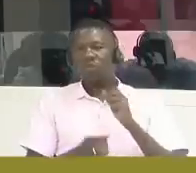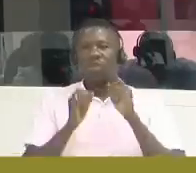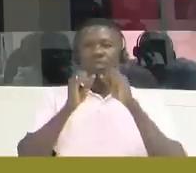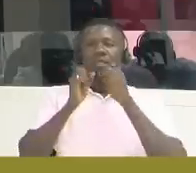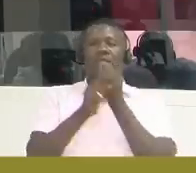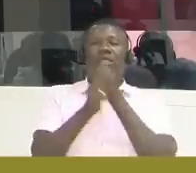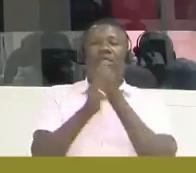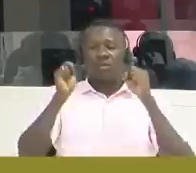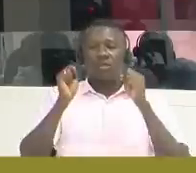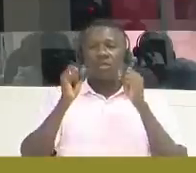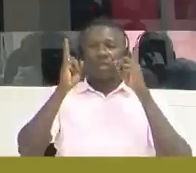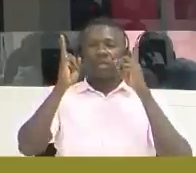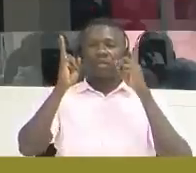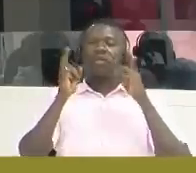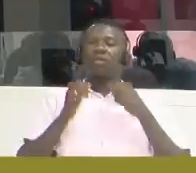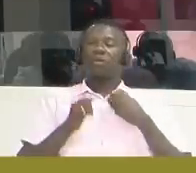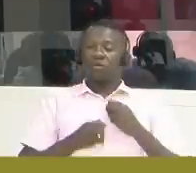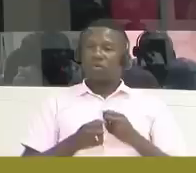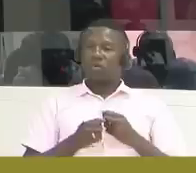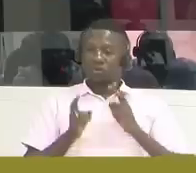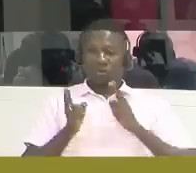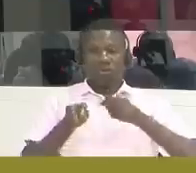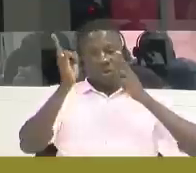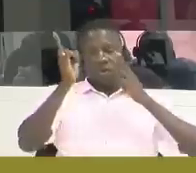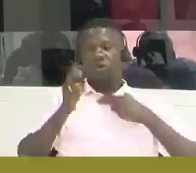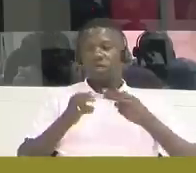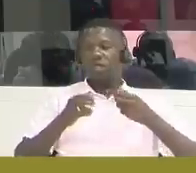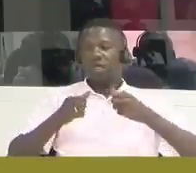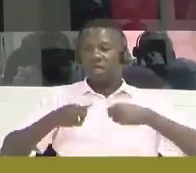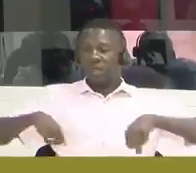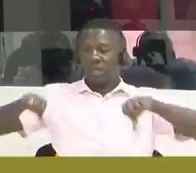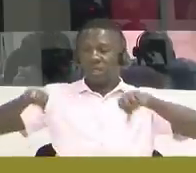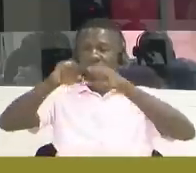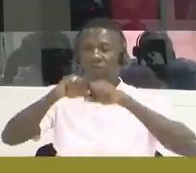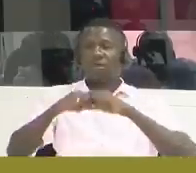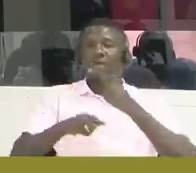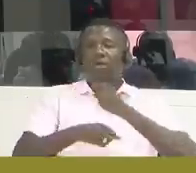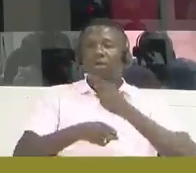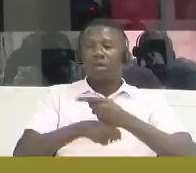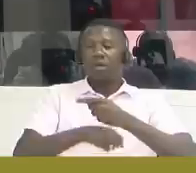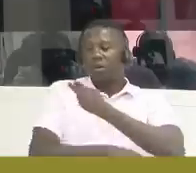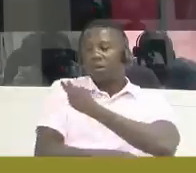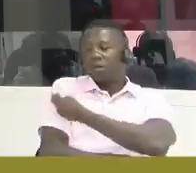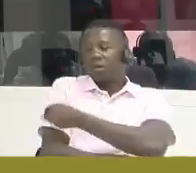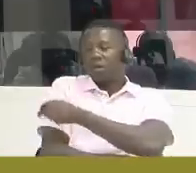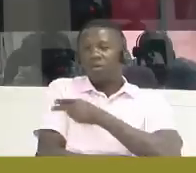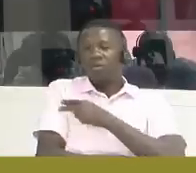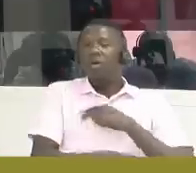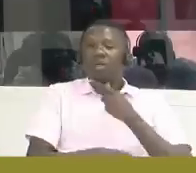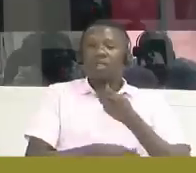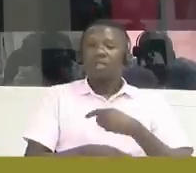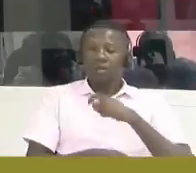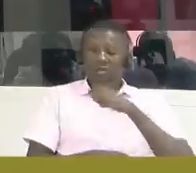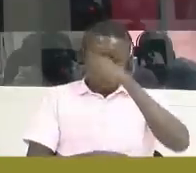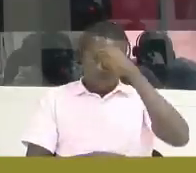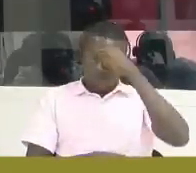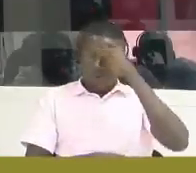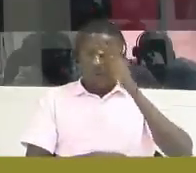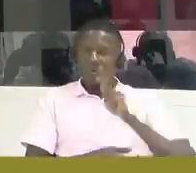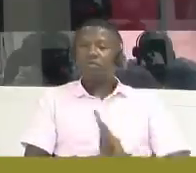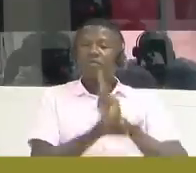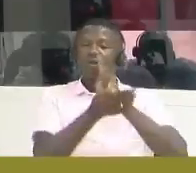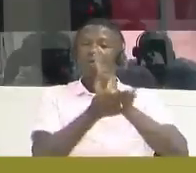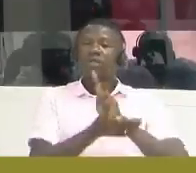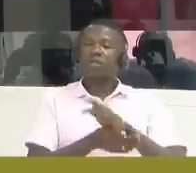the premises of the Gambia Red Cross whilst rendering humanitarian service during the